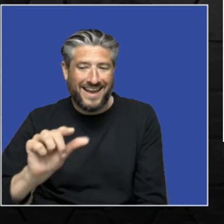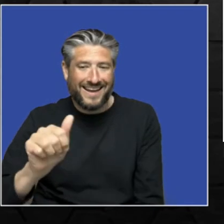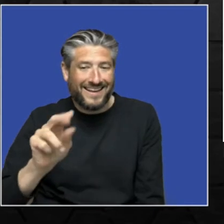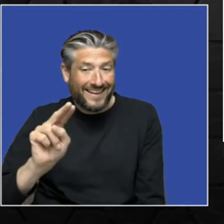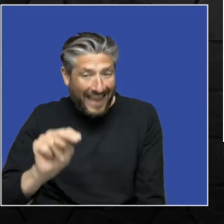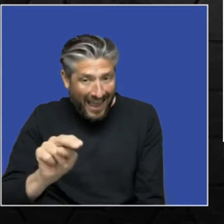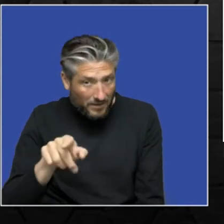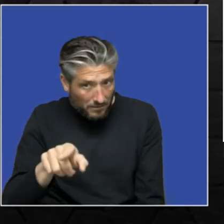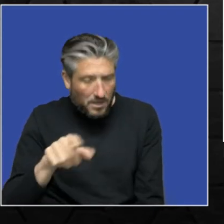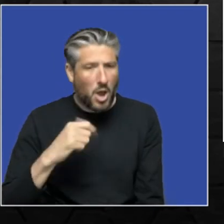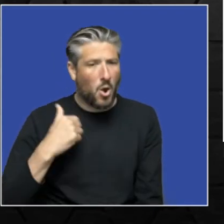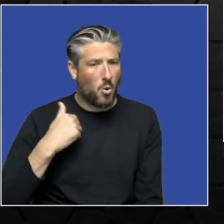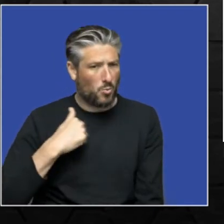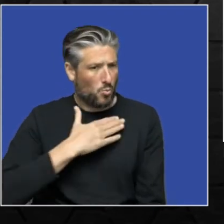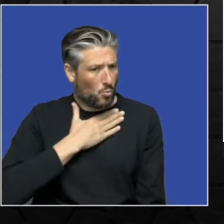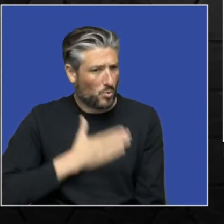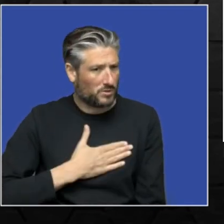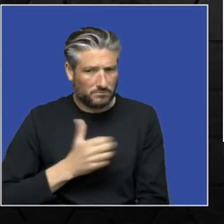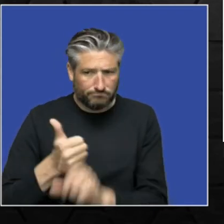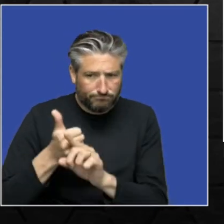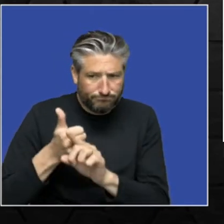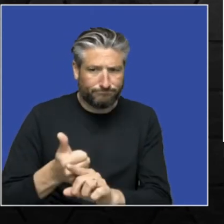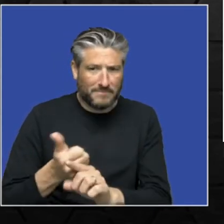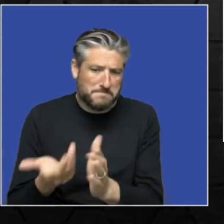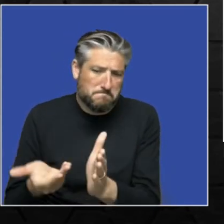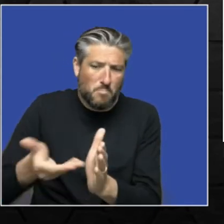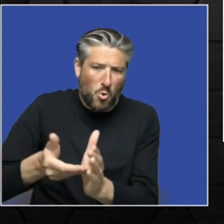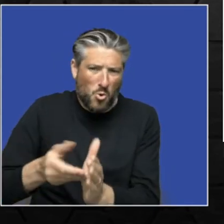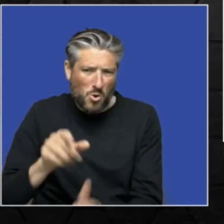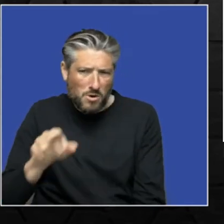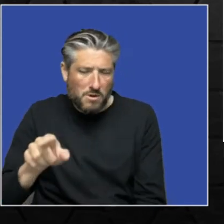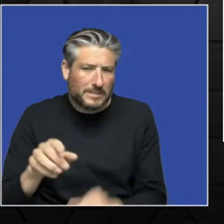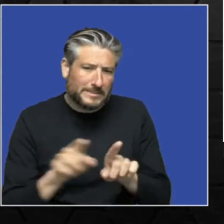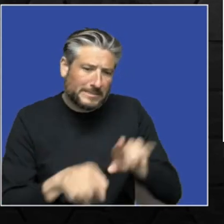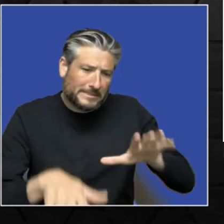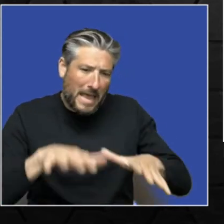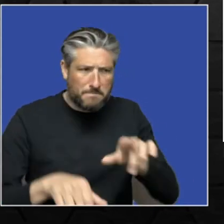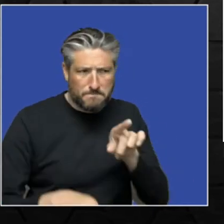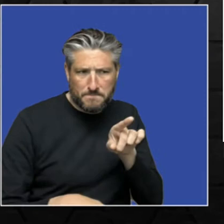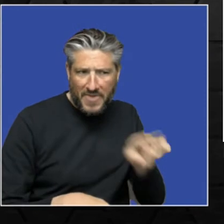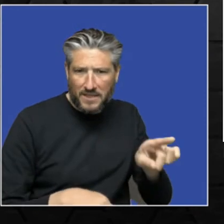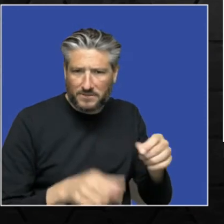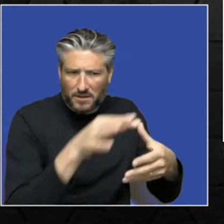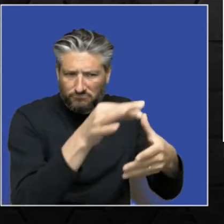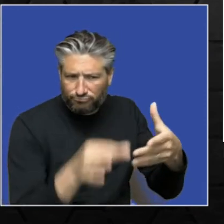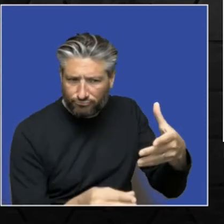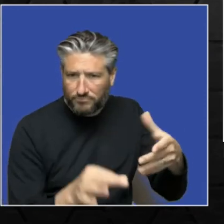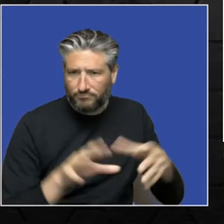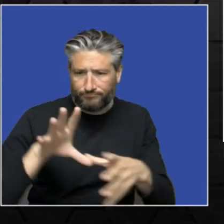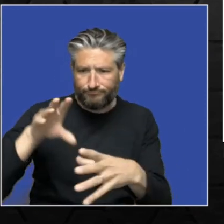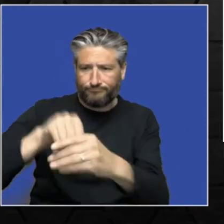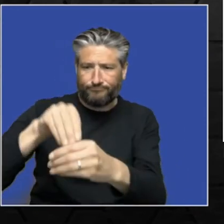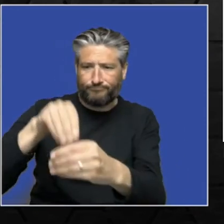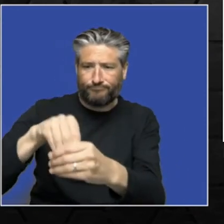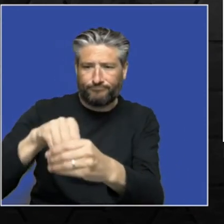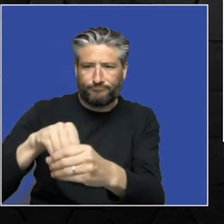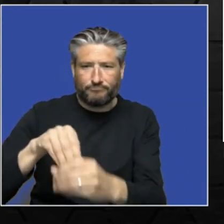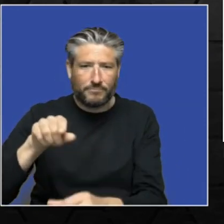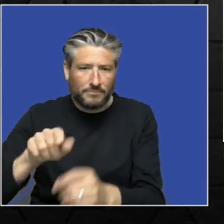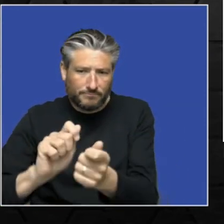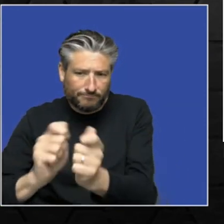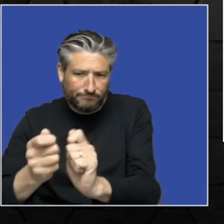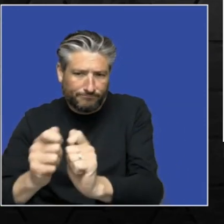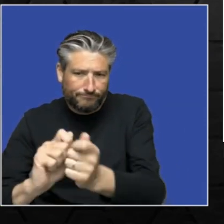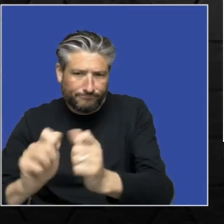object. All right, you see it keeps on changing. You see how the image is morphing now. The shape is coming more closer